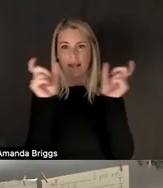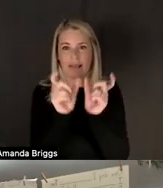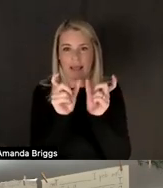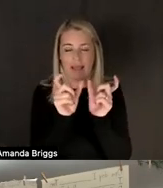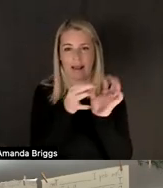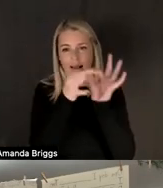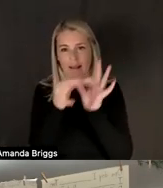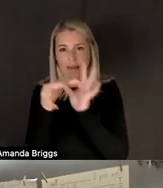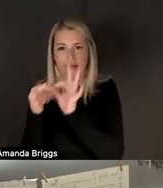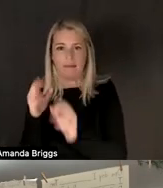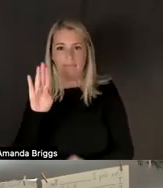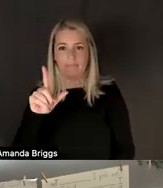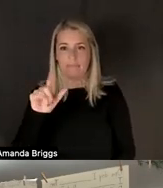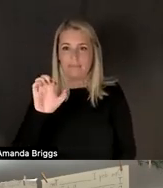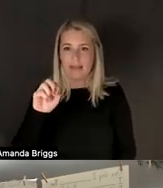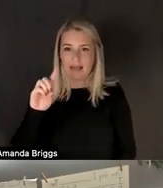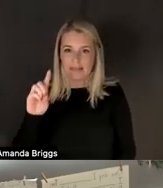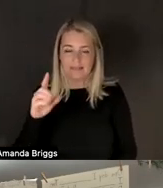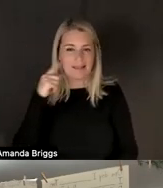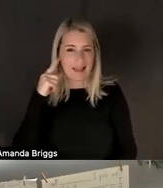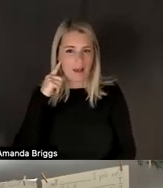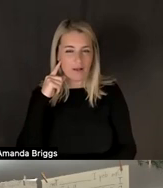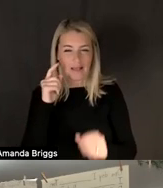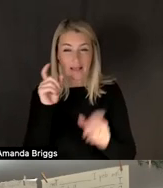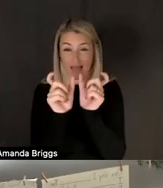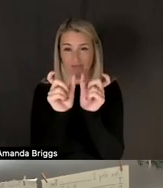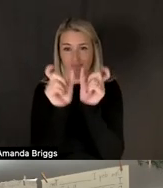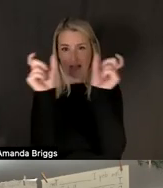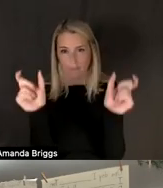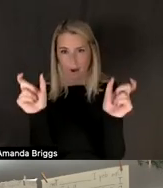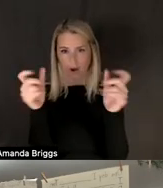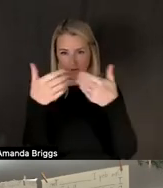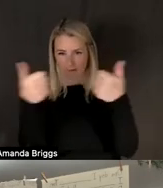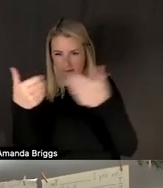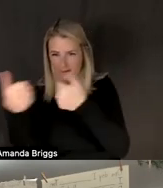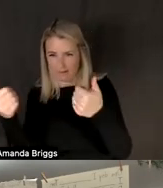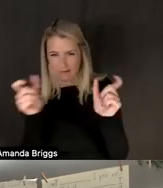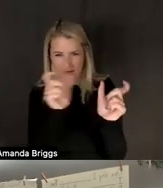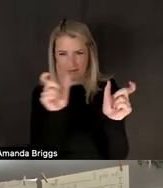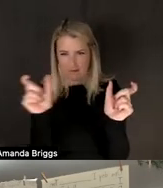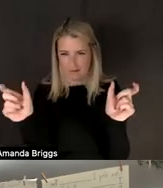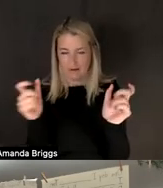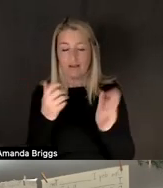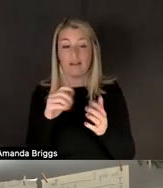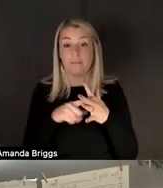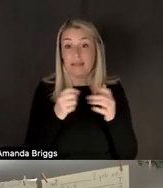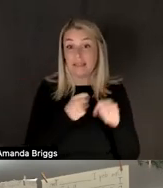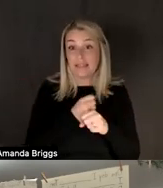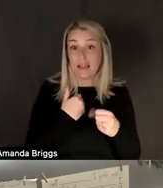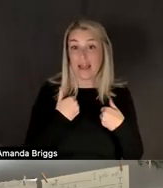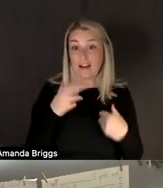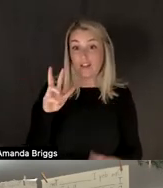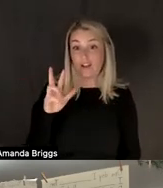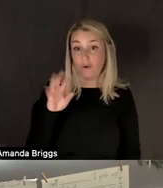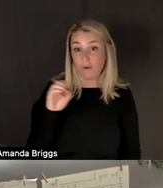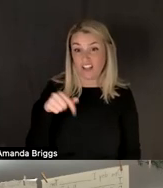sounds. At the very beginning of the year, we had 34% of this cohort only proficient